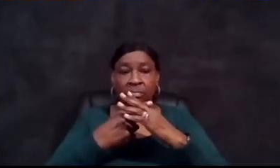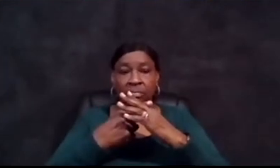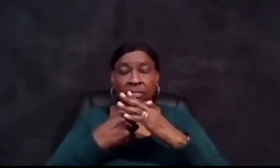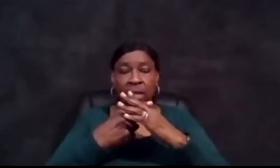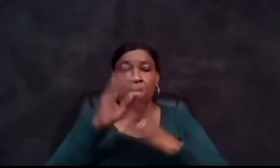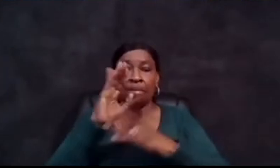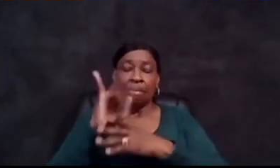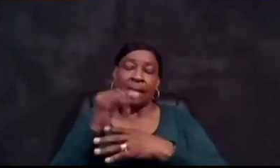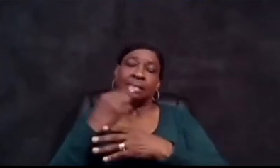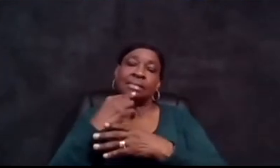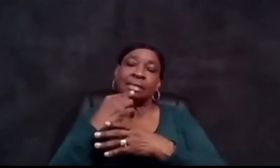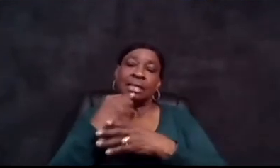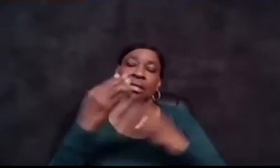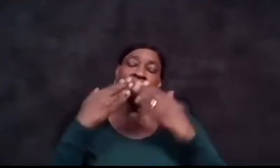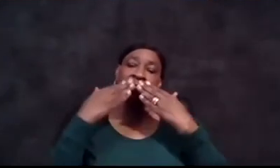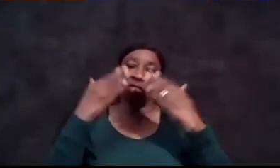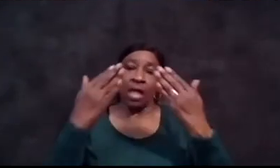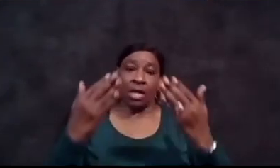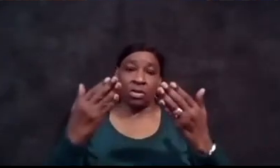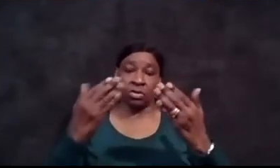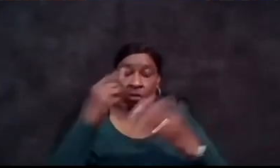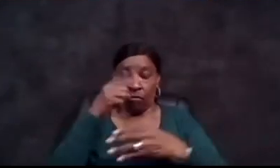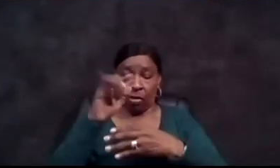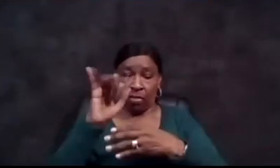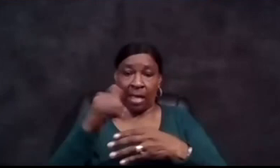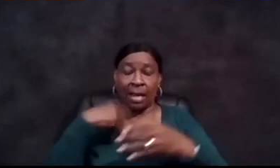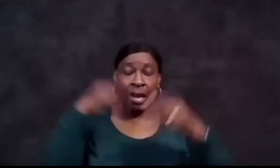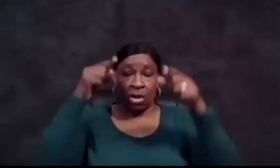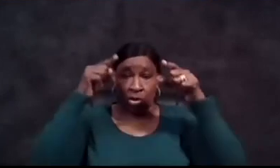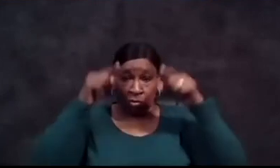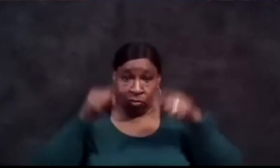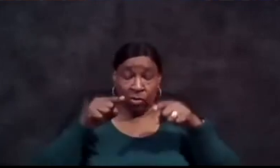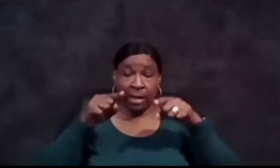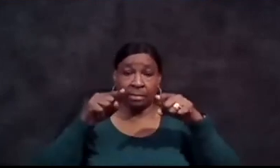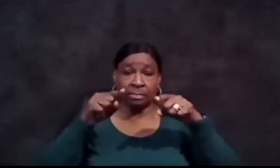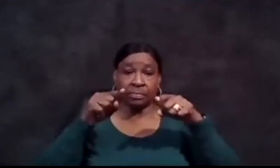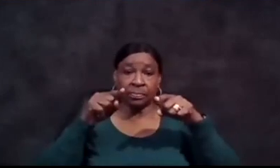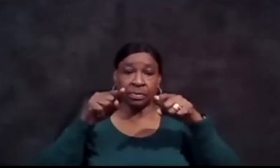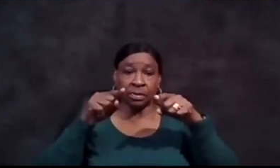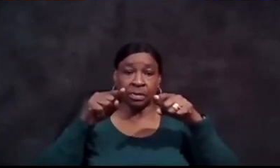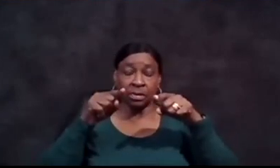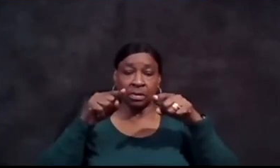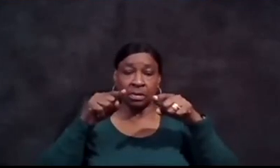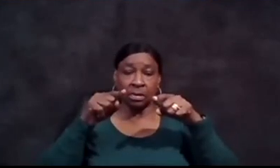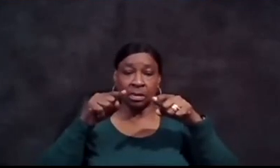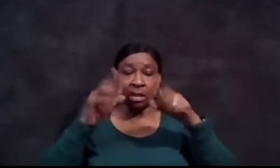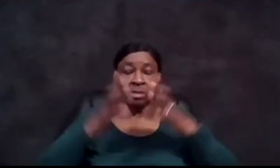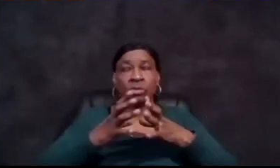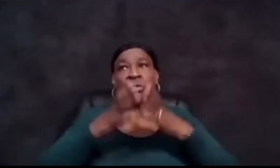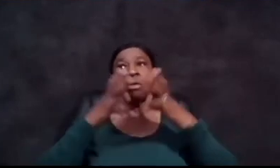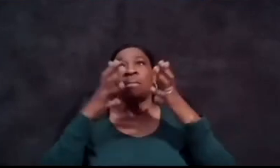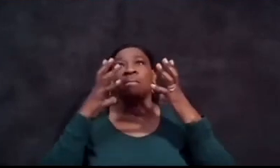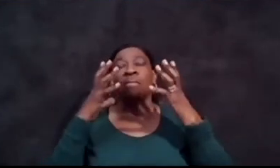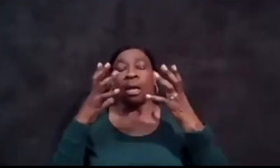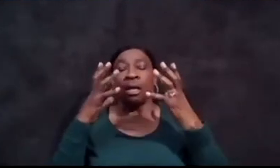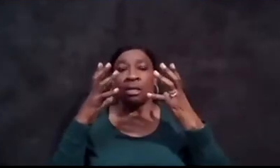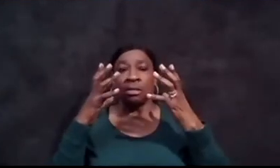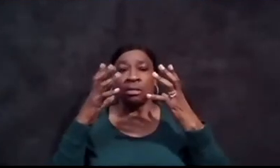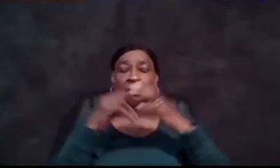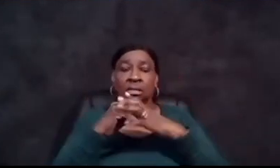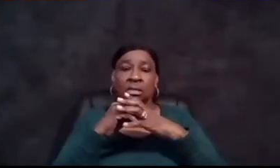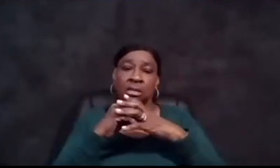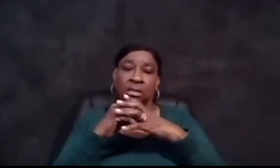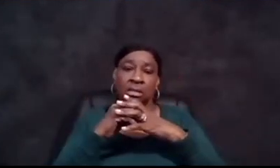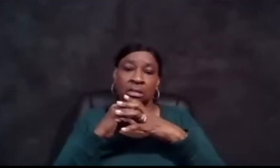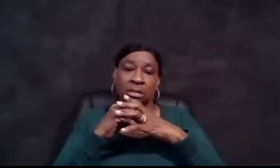by saying thank you for that. I agree that so much of